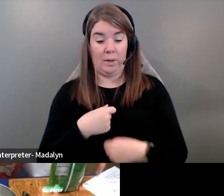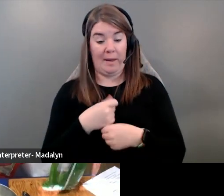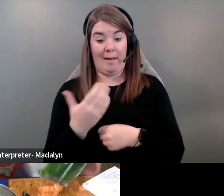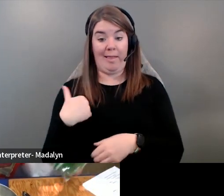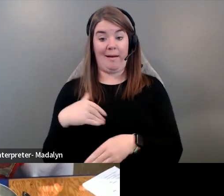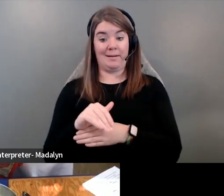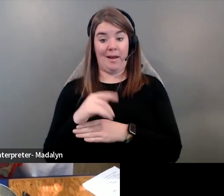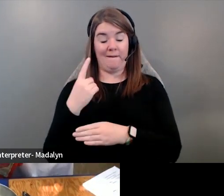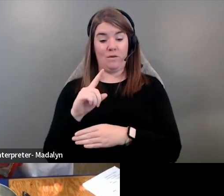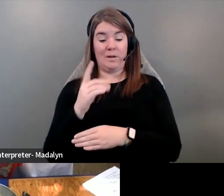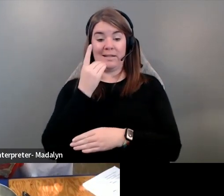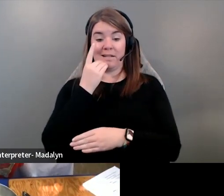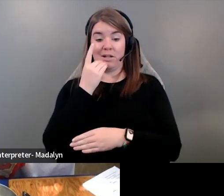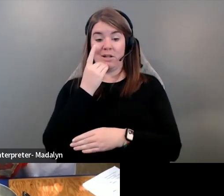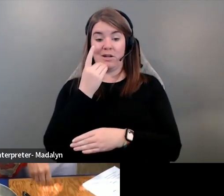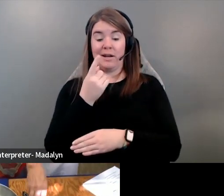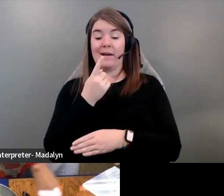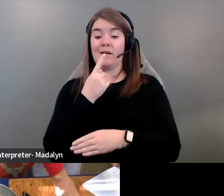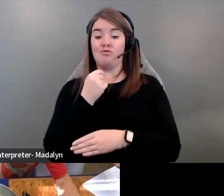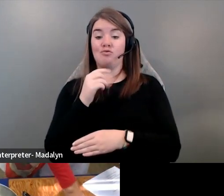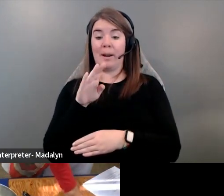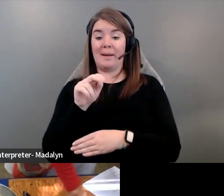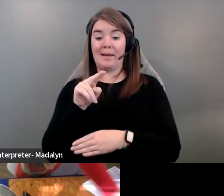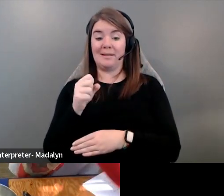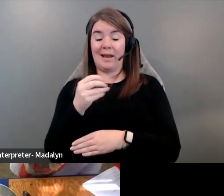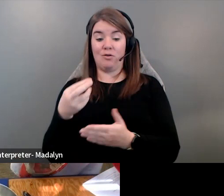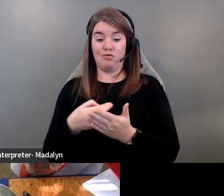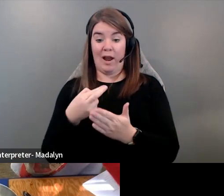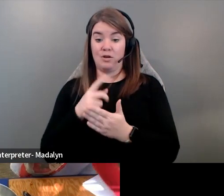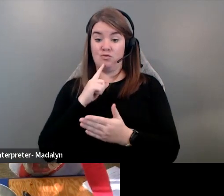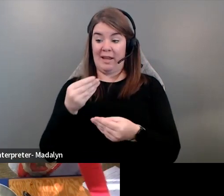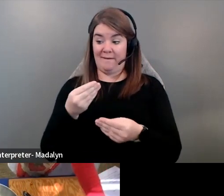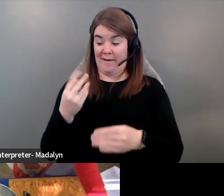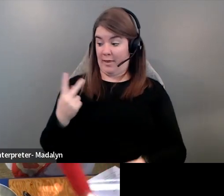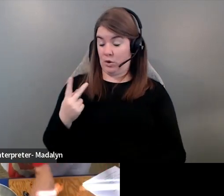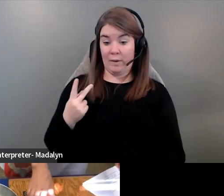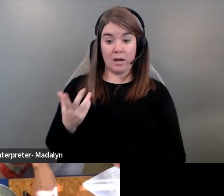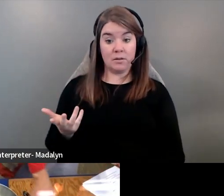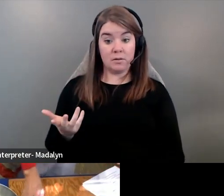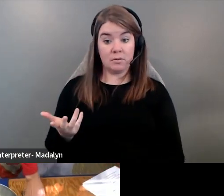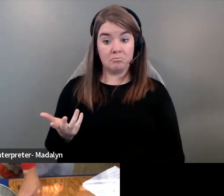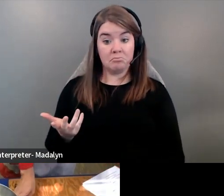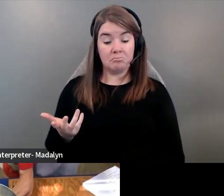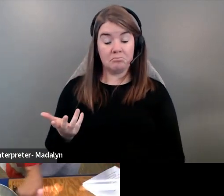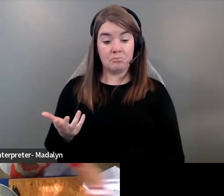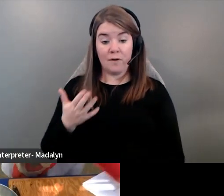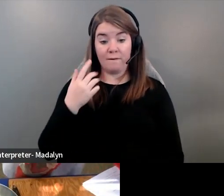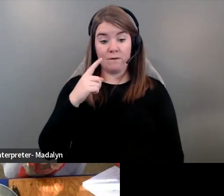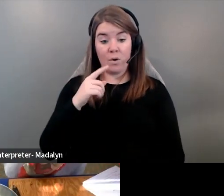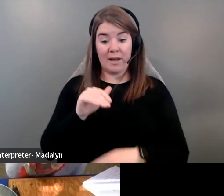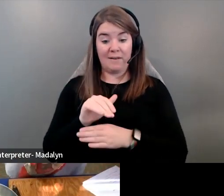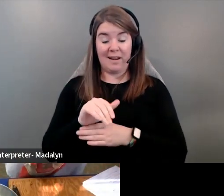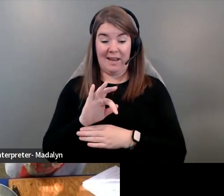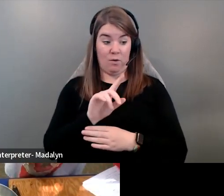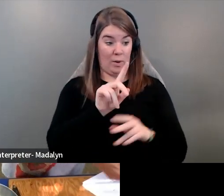the red beans and rice fed the two of us a really good amount for just an evening dinner. Now, if this was one person, you're going